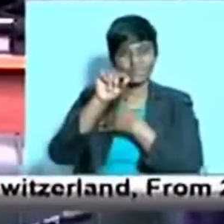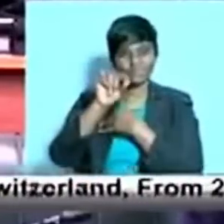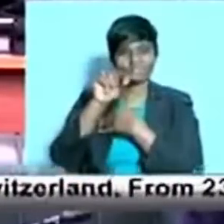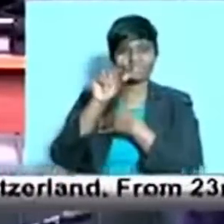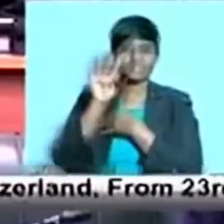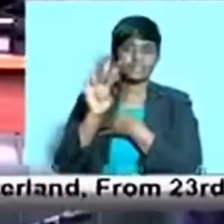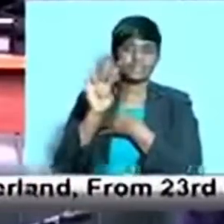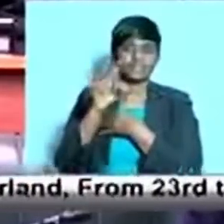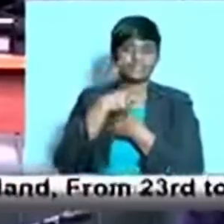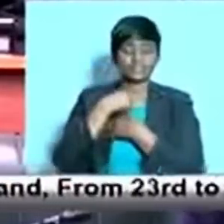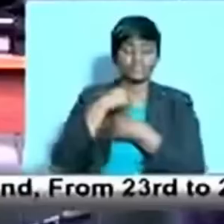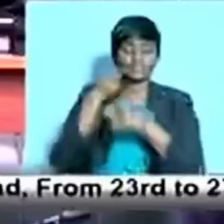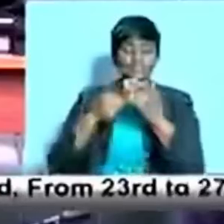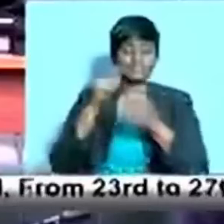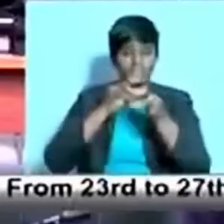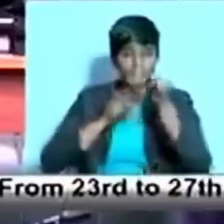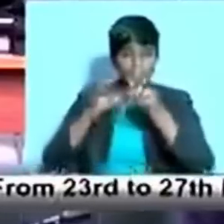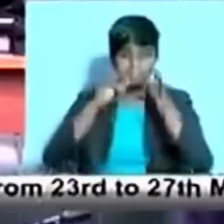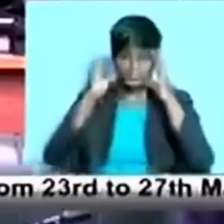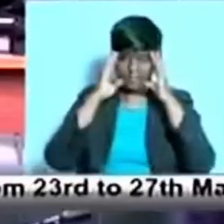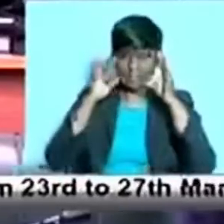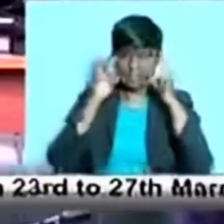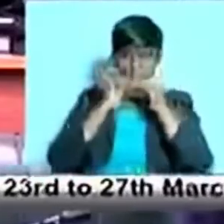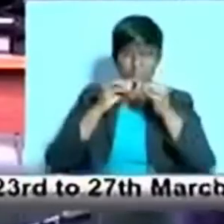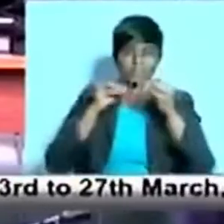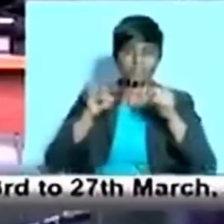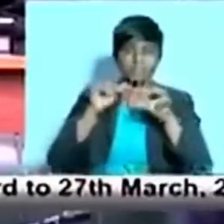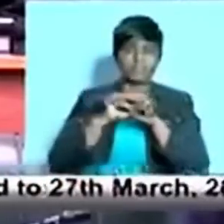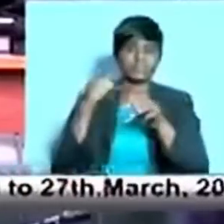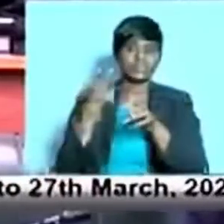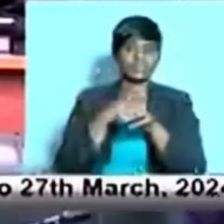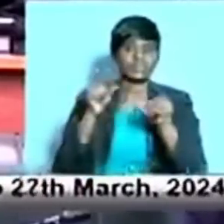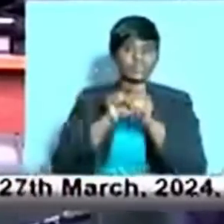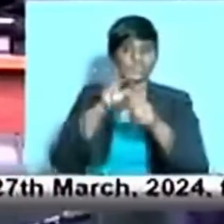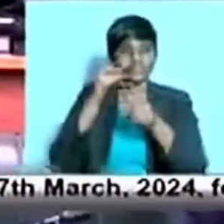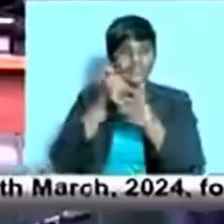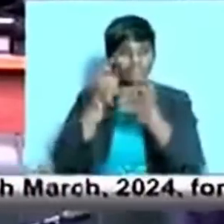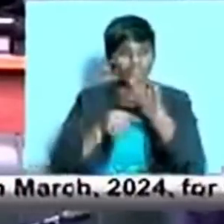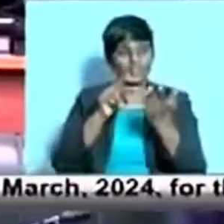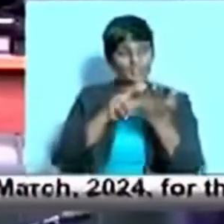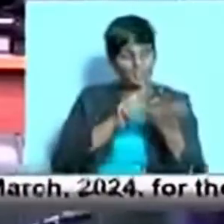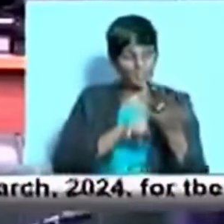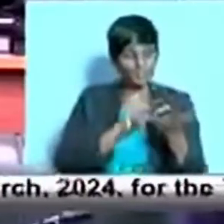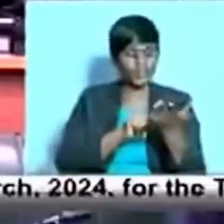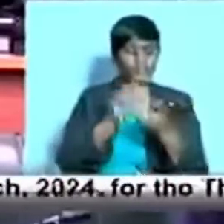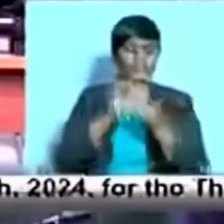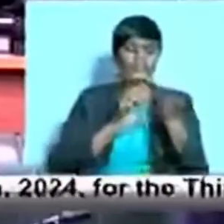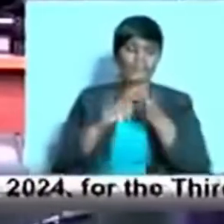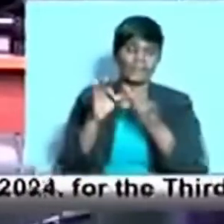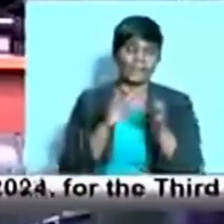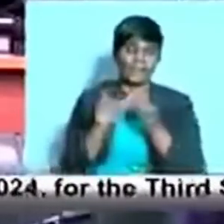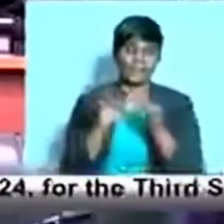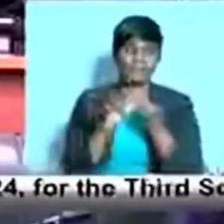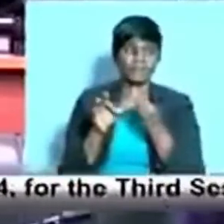2024. Let me draw the attention of the House to the salient features of the report.